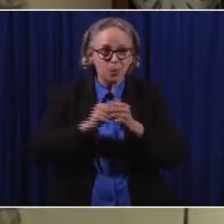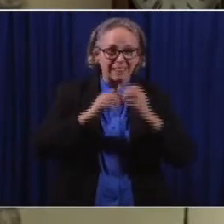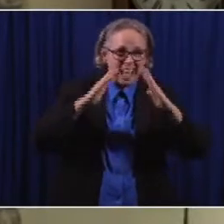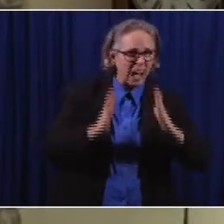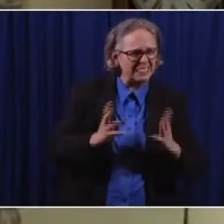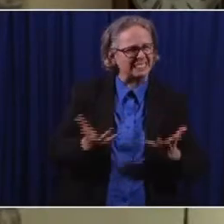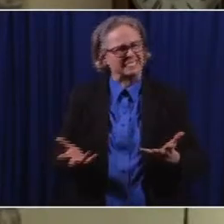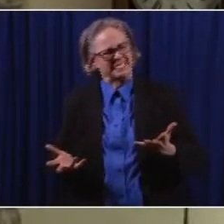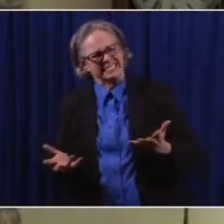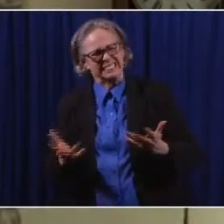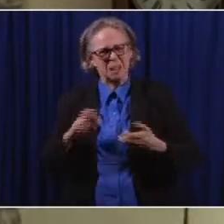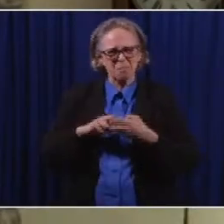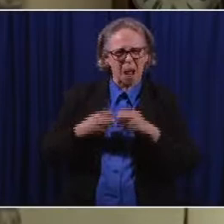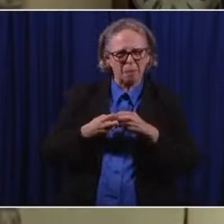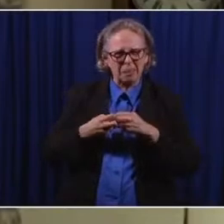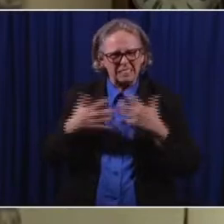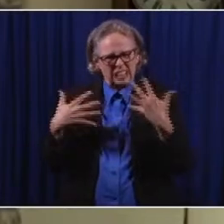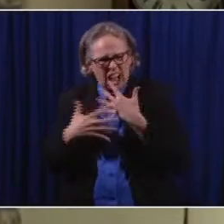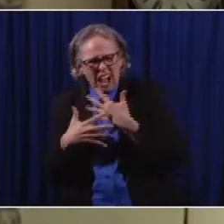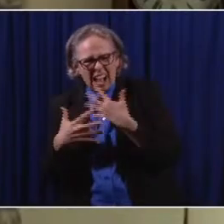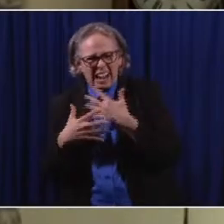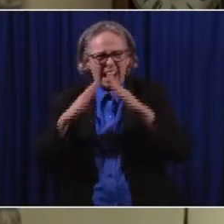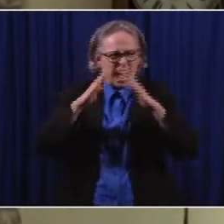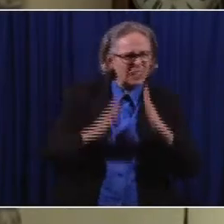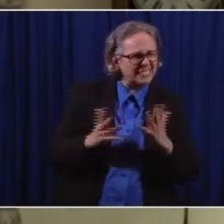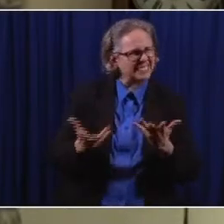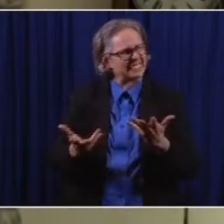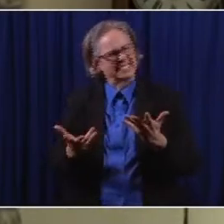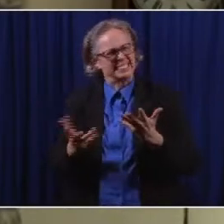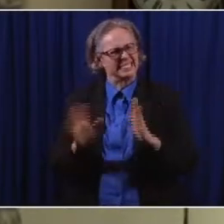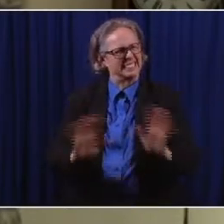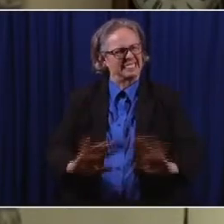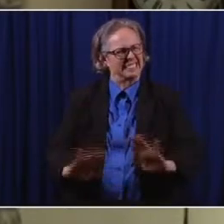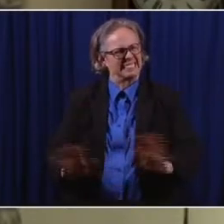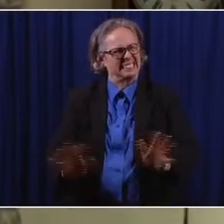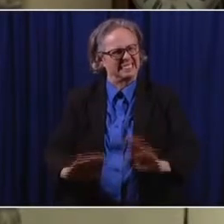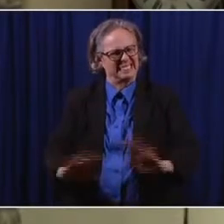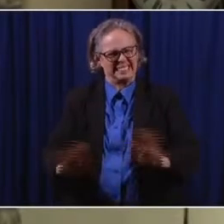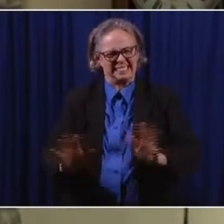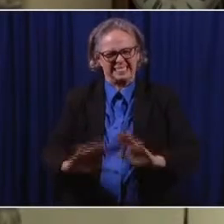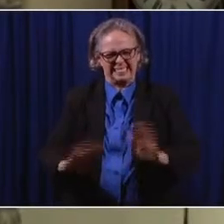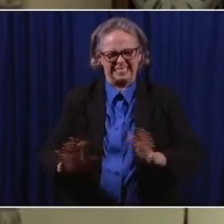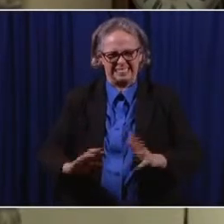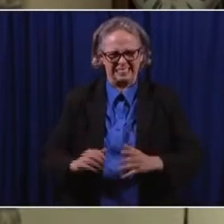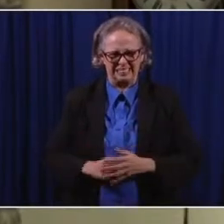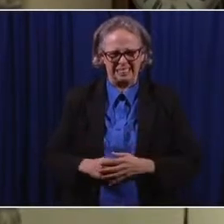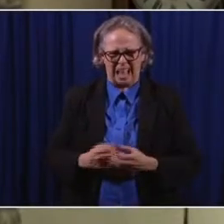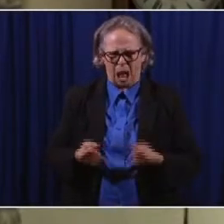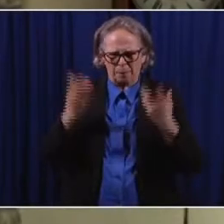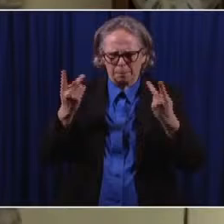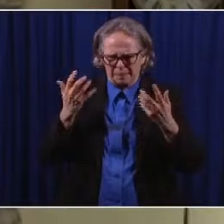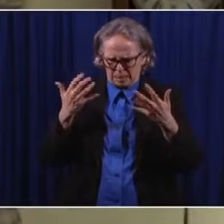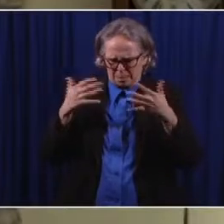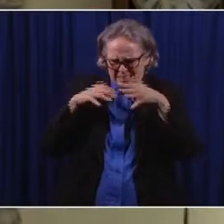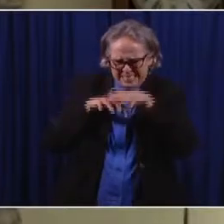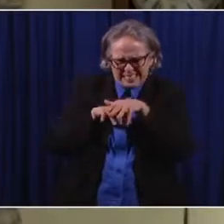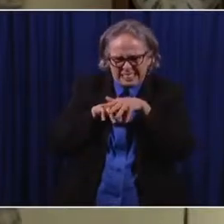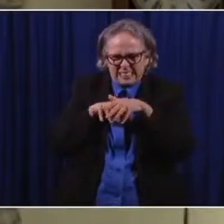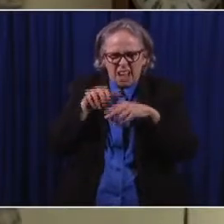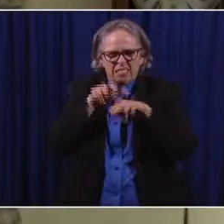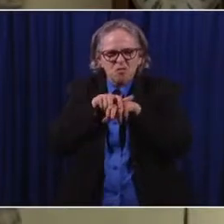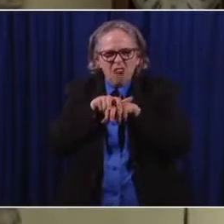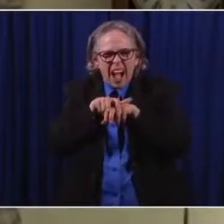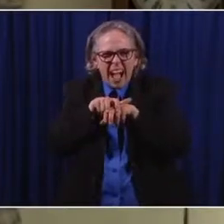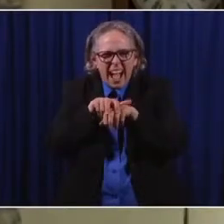look at how close you are or your children are going to be to others, many times here strangers, how close